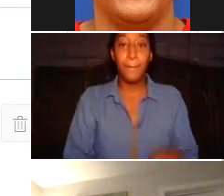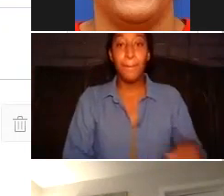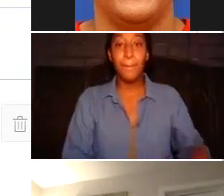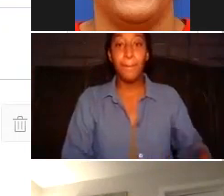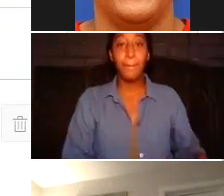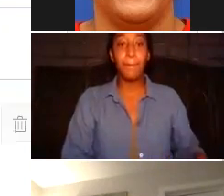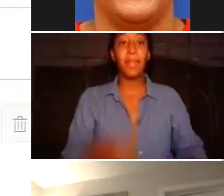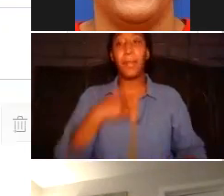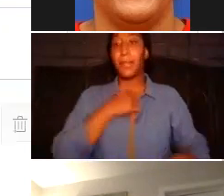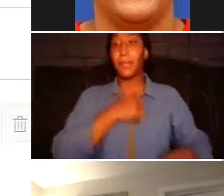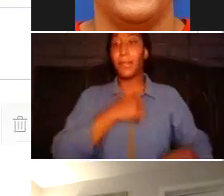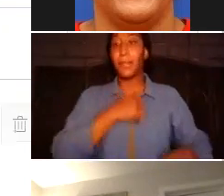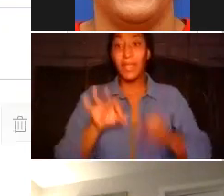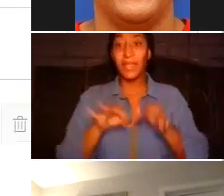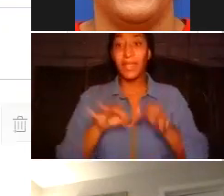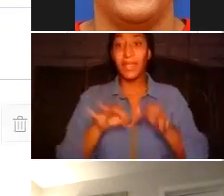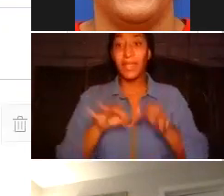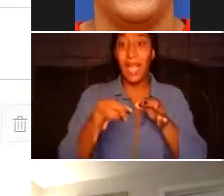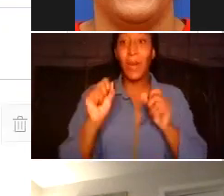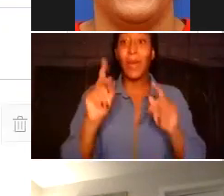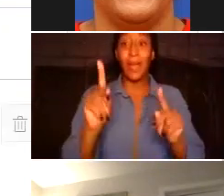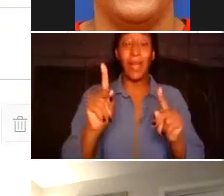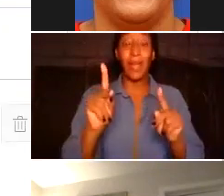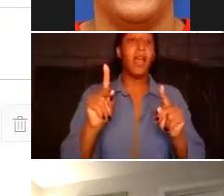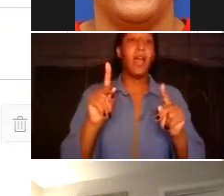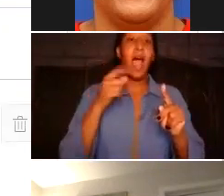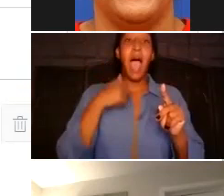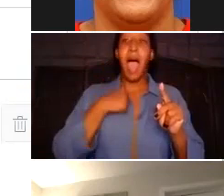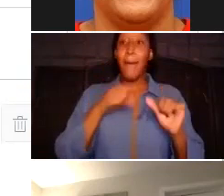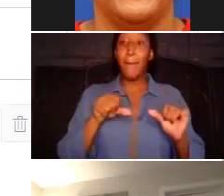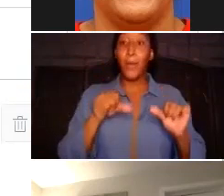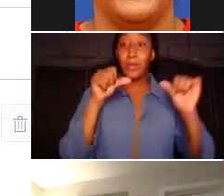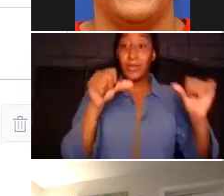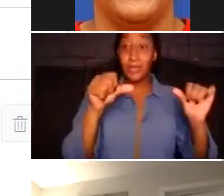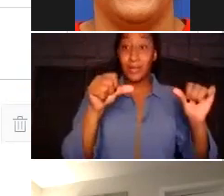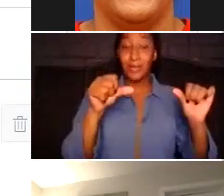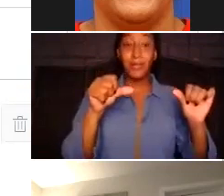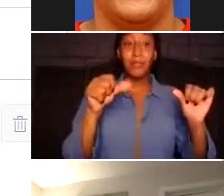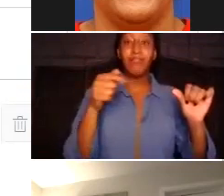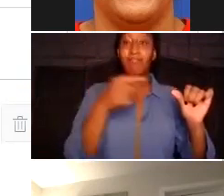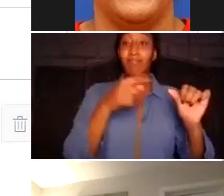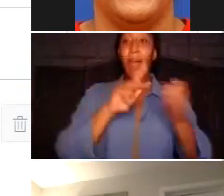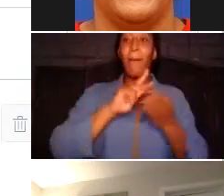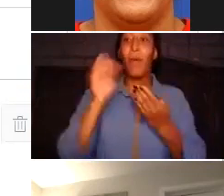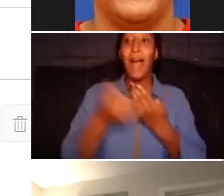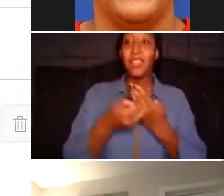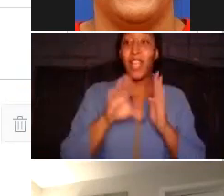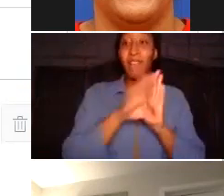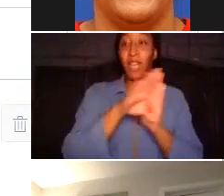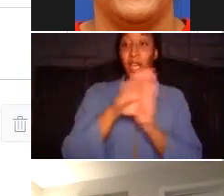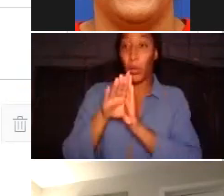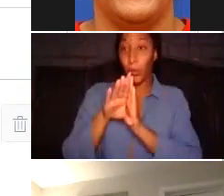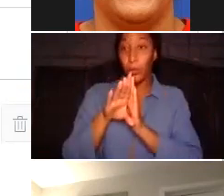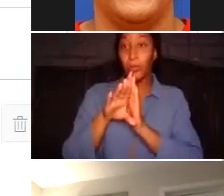I apologize. There we go. I posted the project video